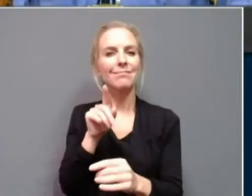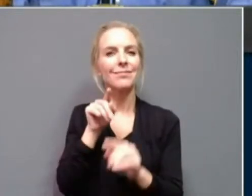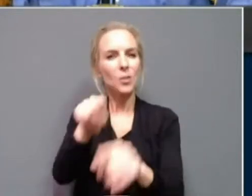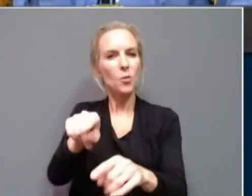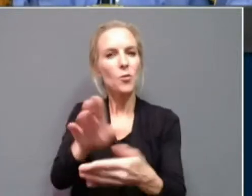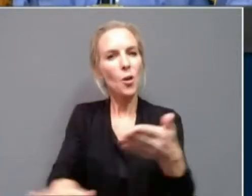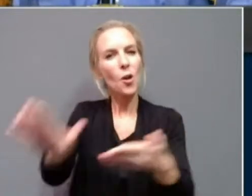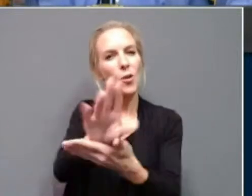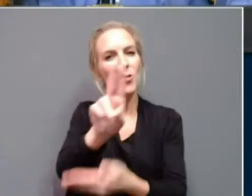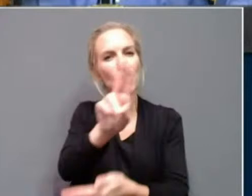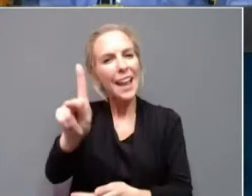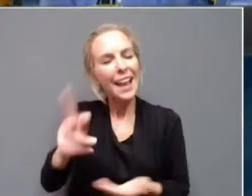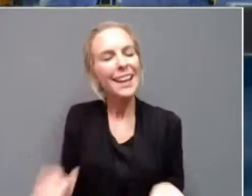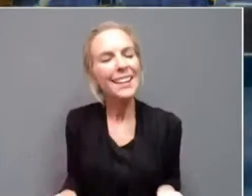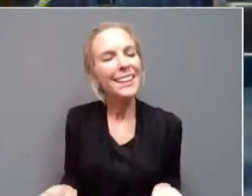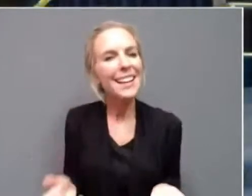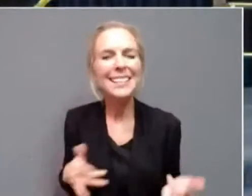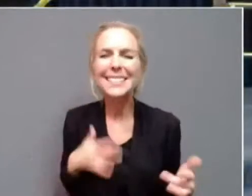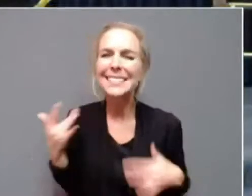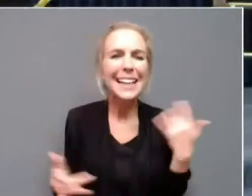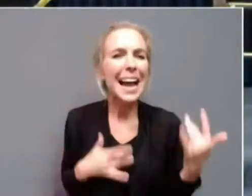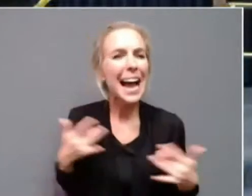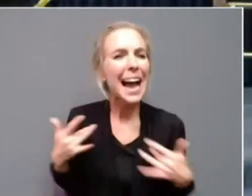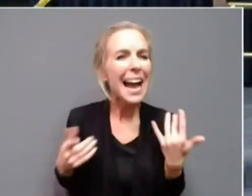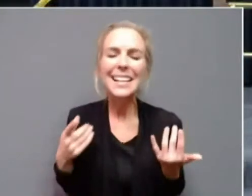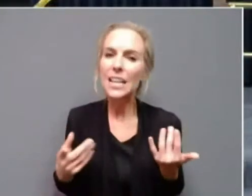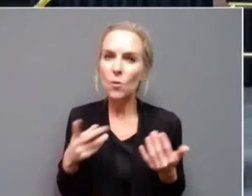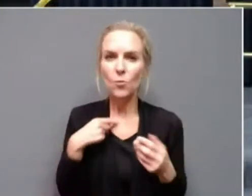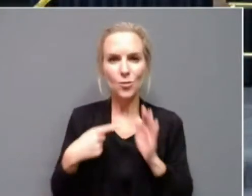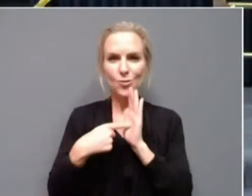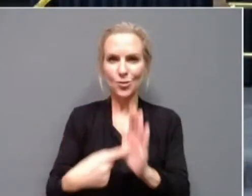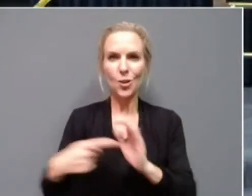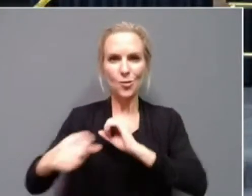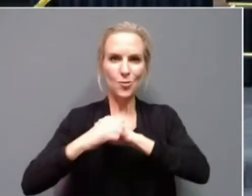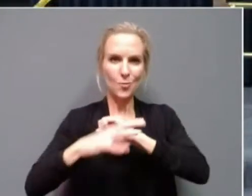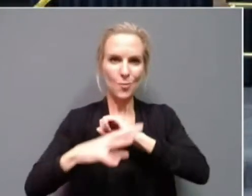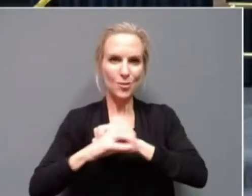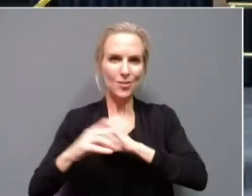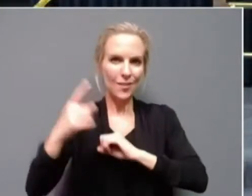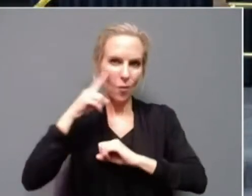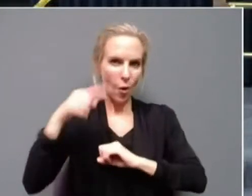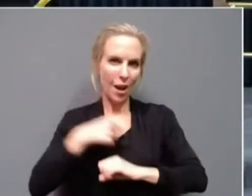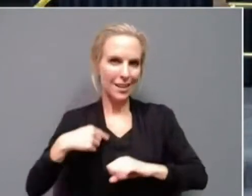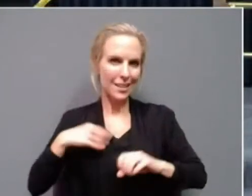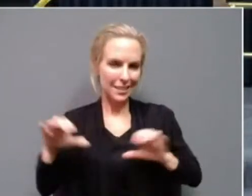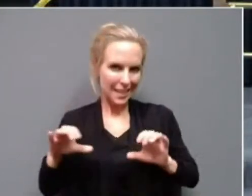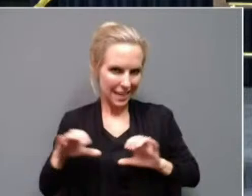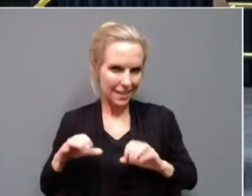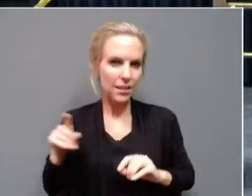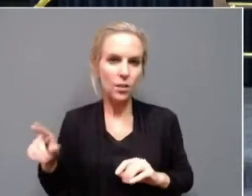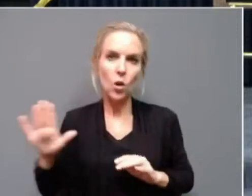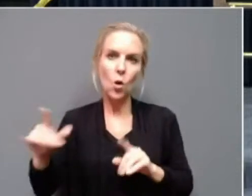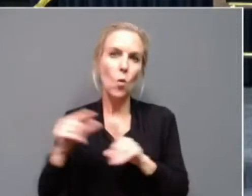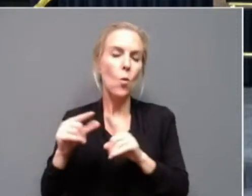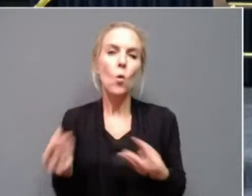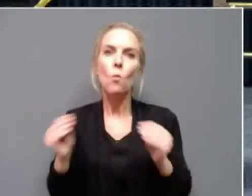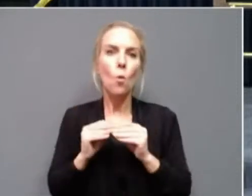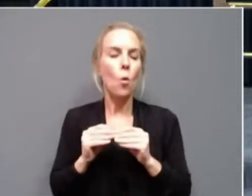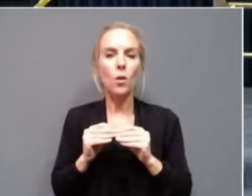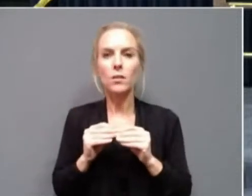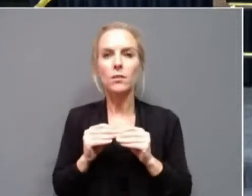excited to see where she's going to go. We showed a commercial that she shot for us. You know, her words, I think, are more powerful than mine could ever